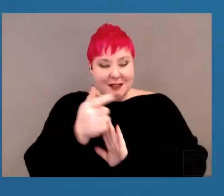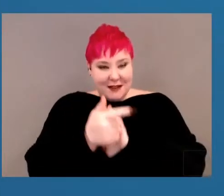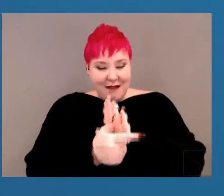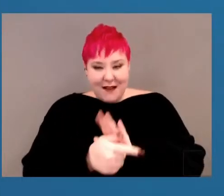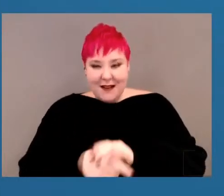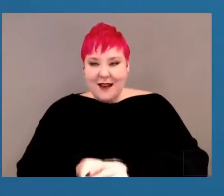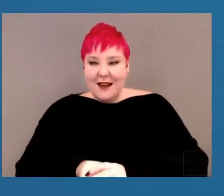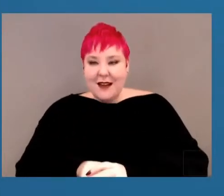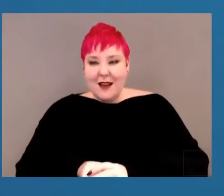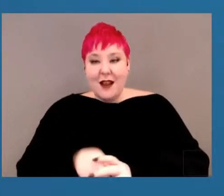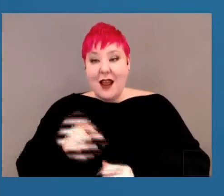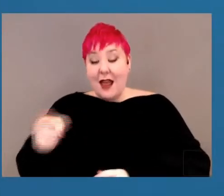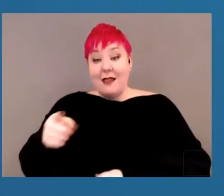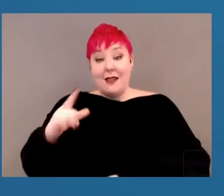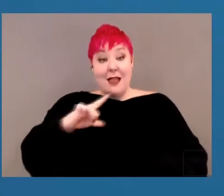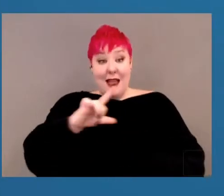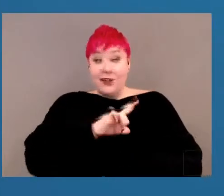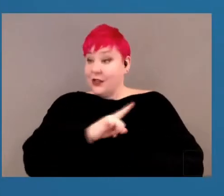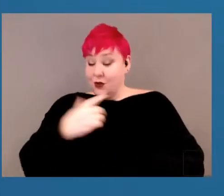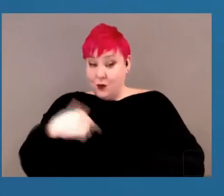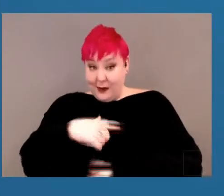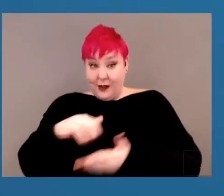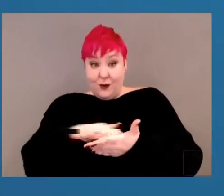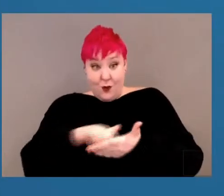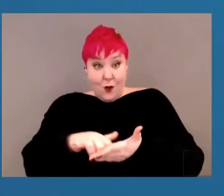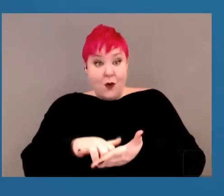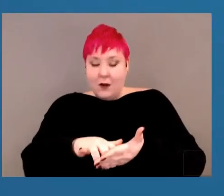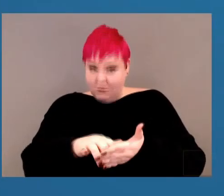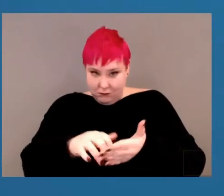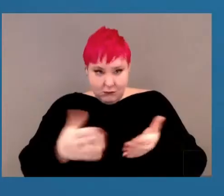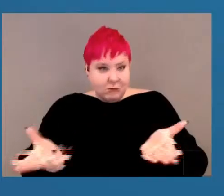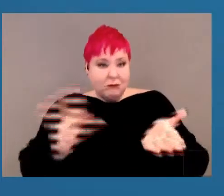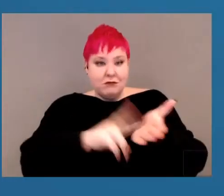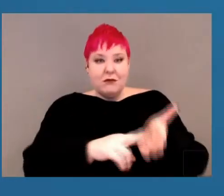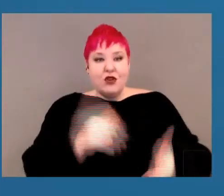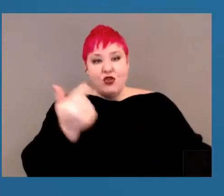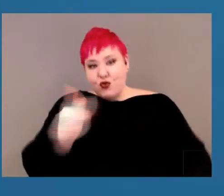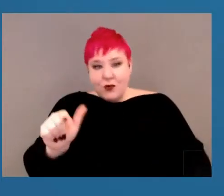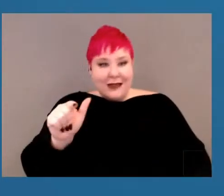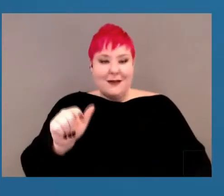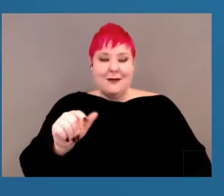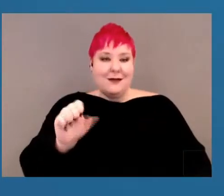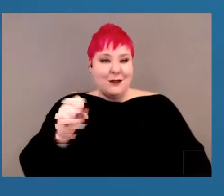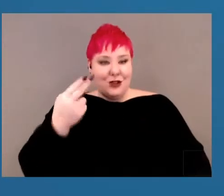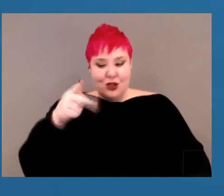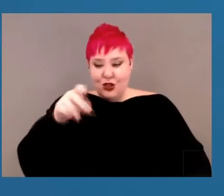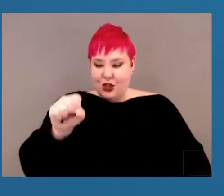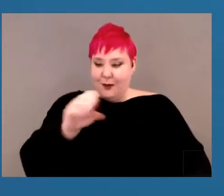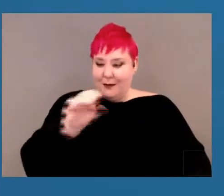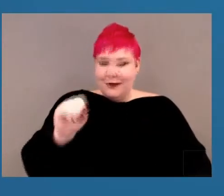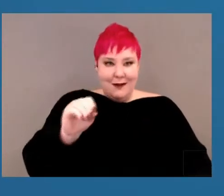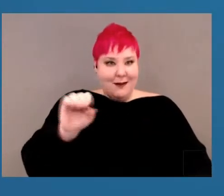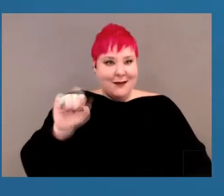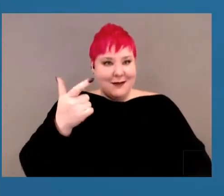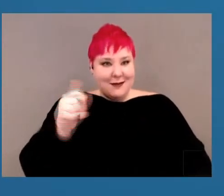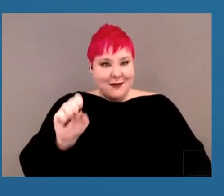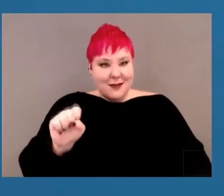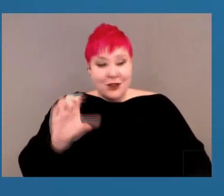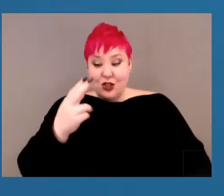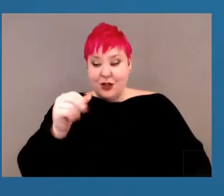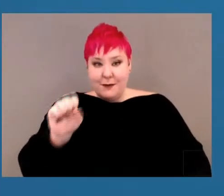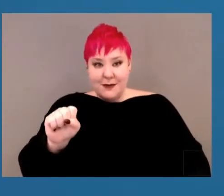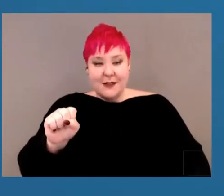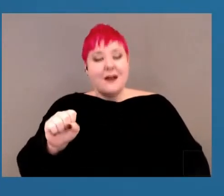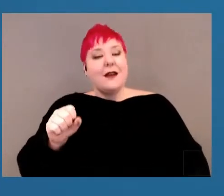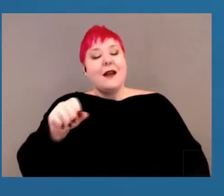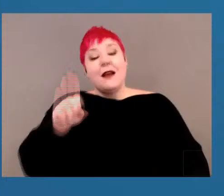followed suit with our own Green CHIPS and Science Act here in New York. Because what President Biden did in unleashing all those billions